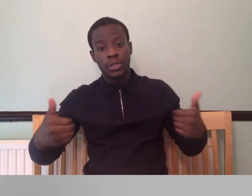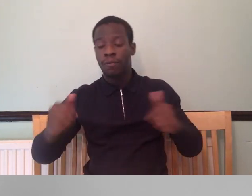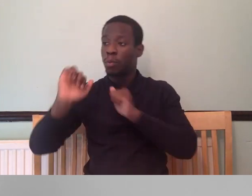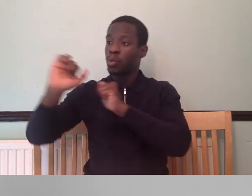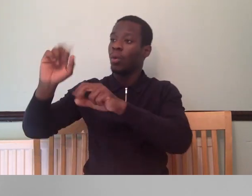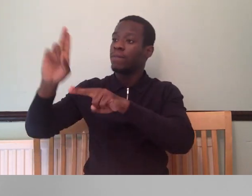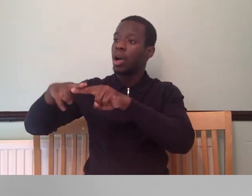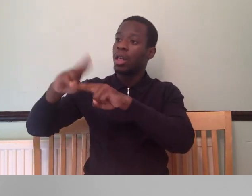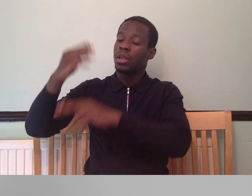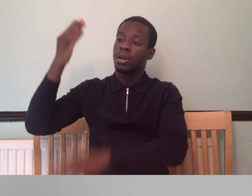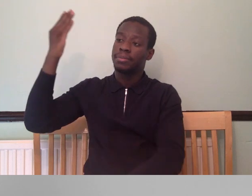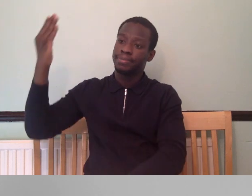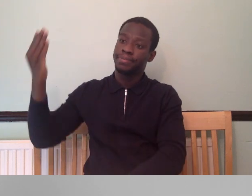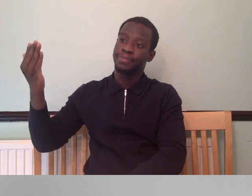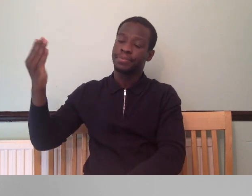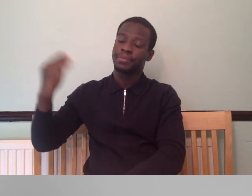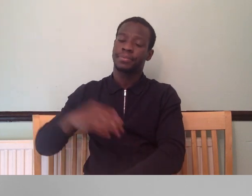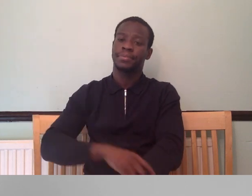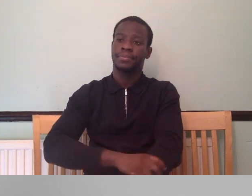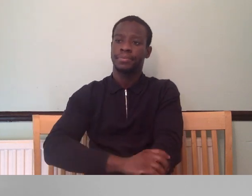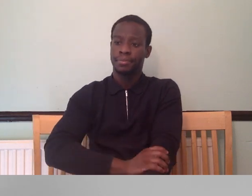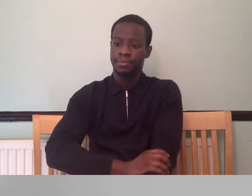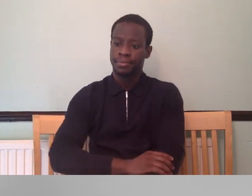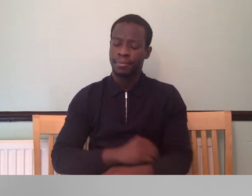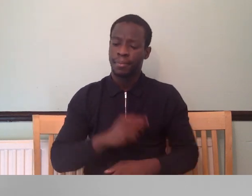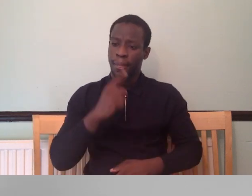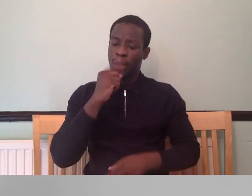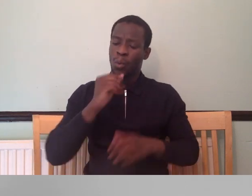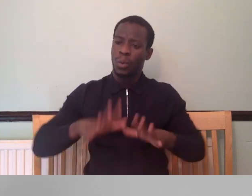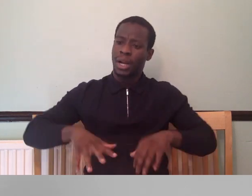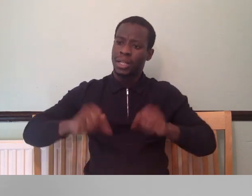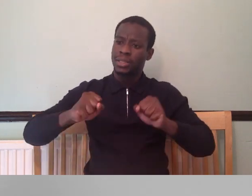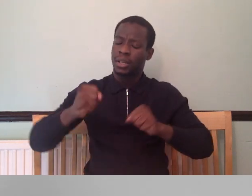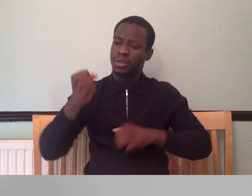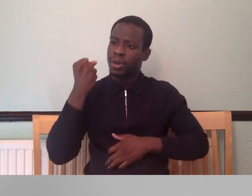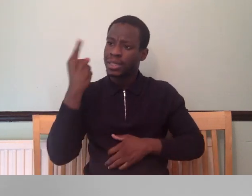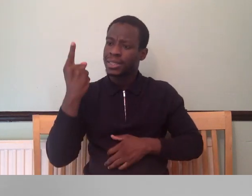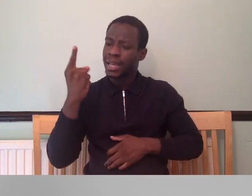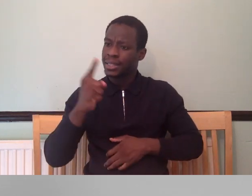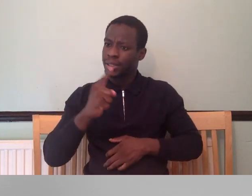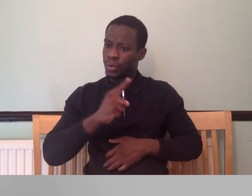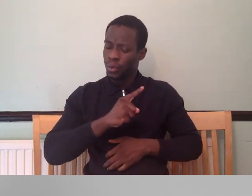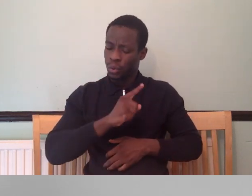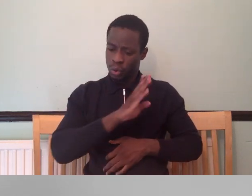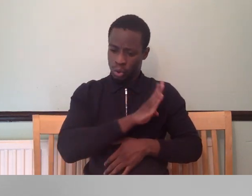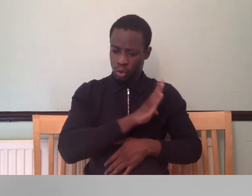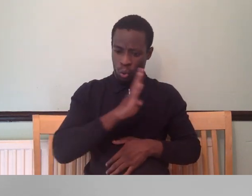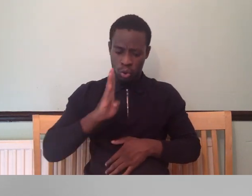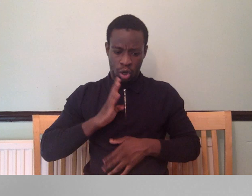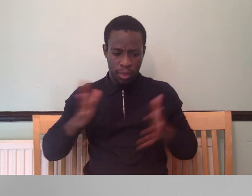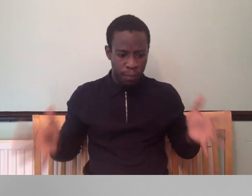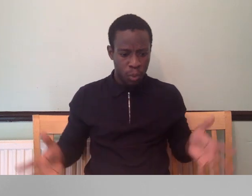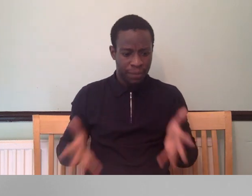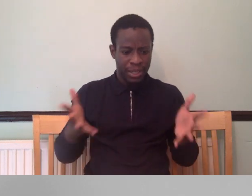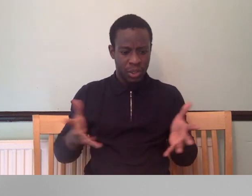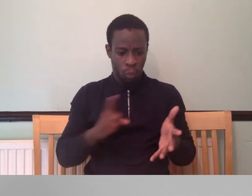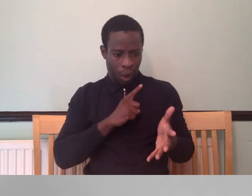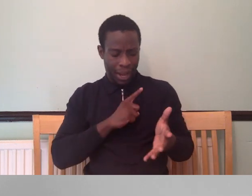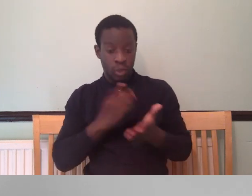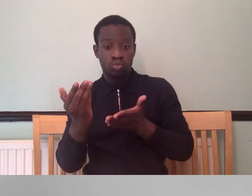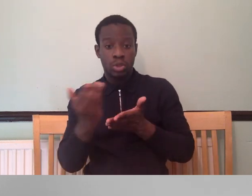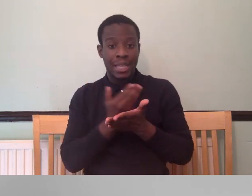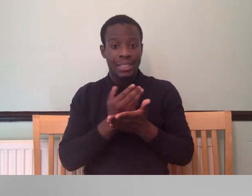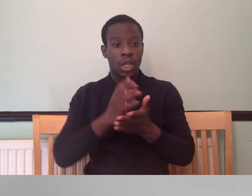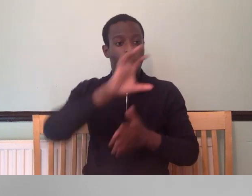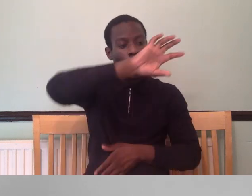your Father. We can start to understand the motivation of a soldier fighting to protect